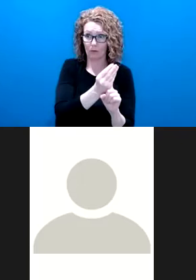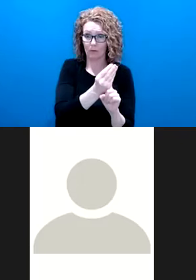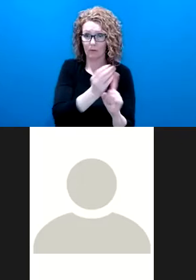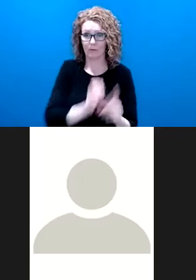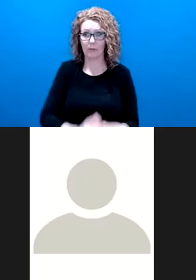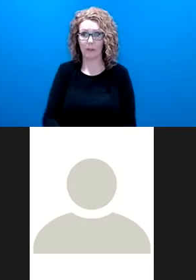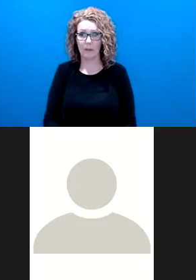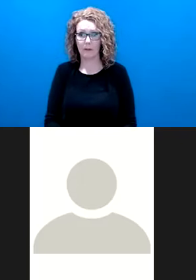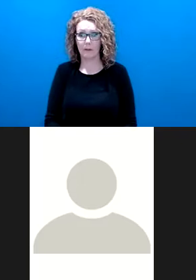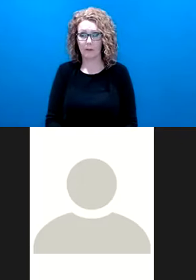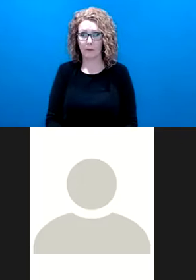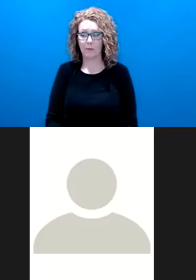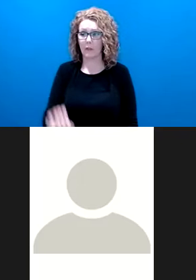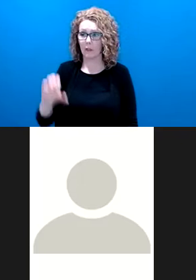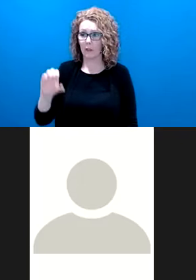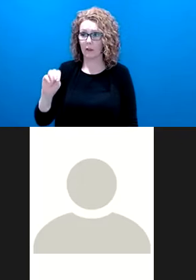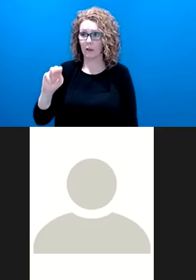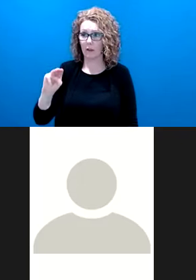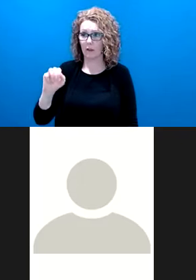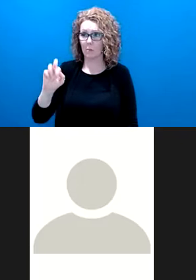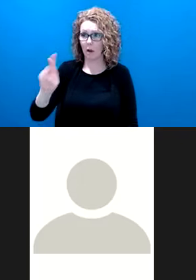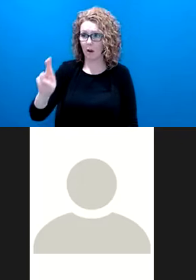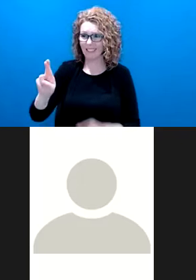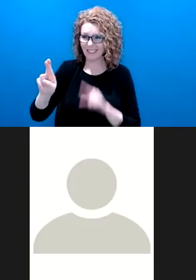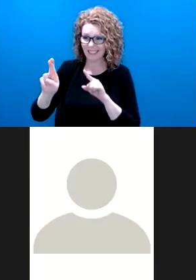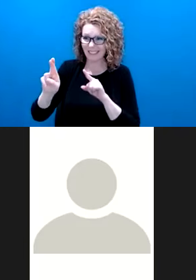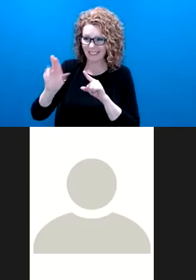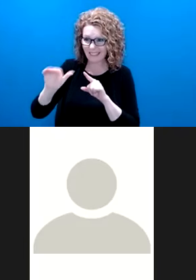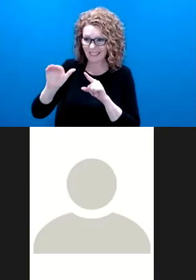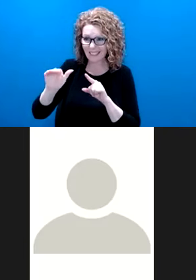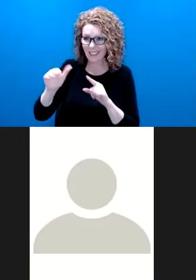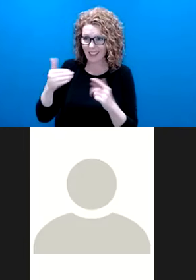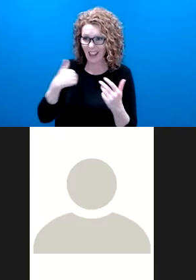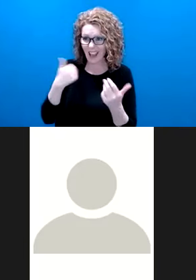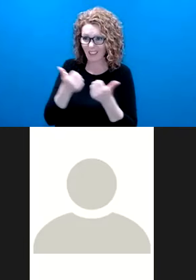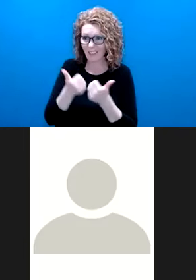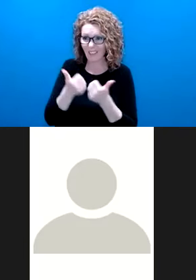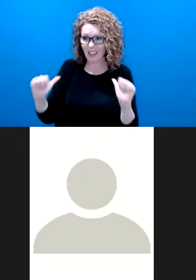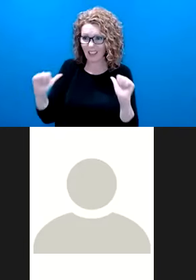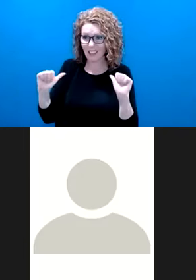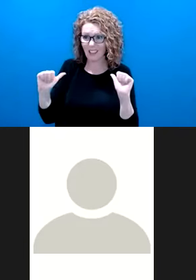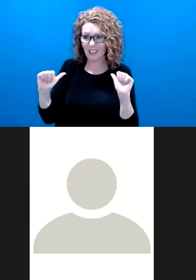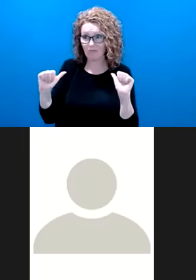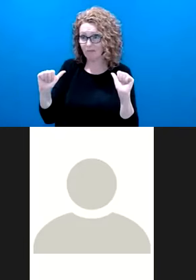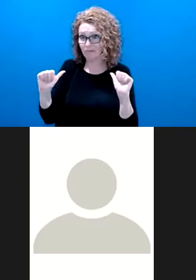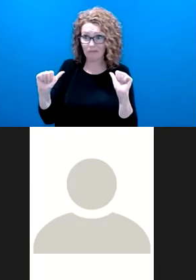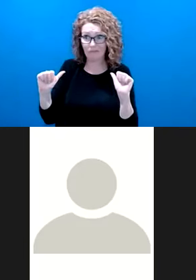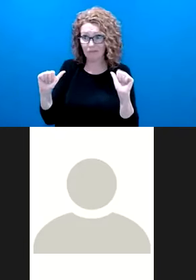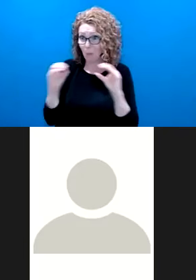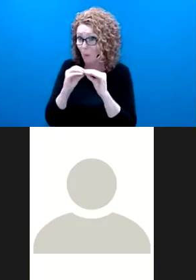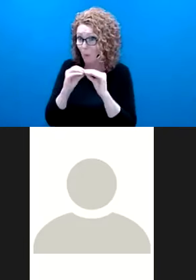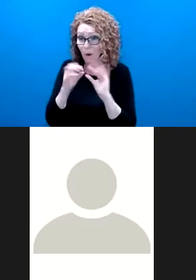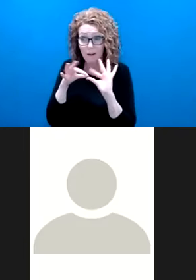And I'm also going to call on Omar and say, hey, Omar, do you have any further thought on that as well?